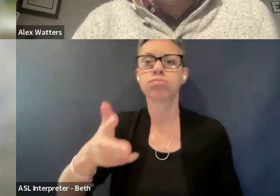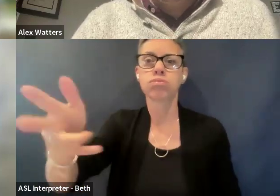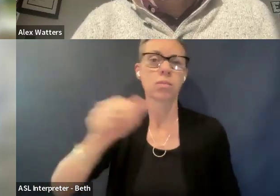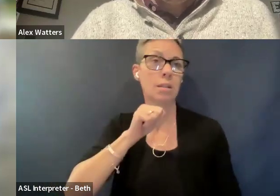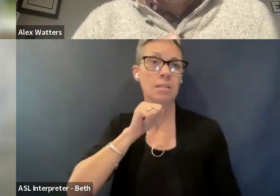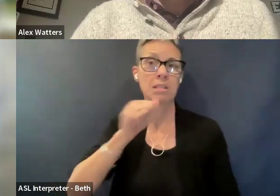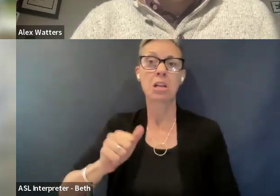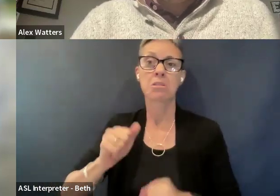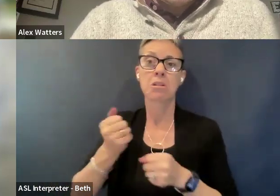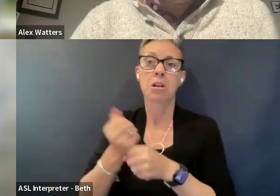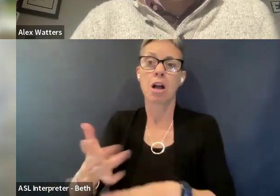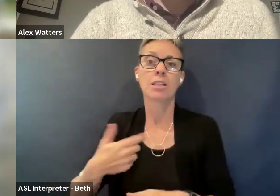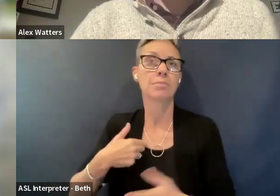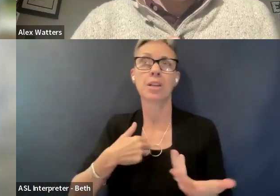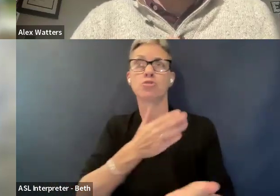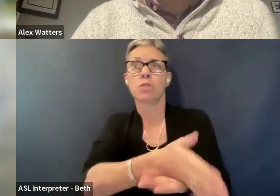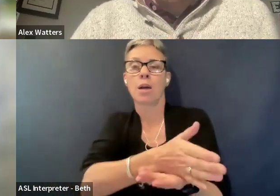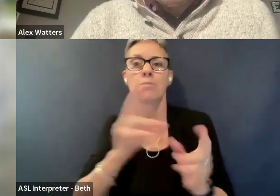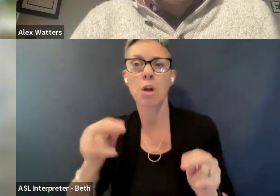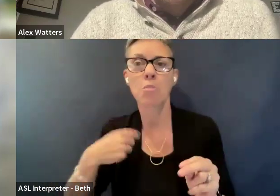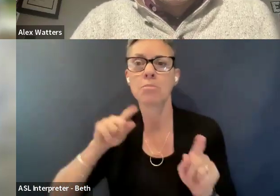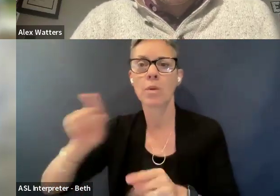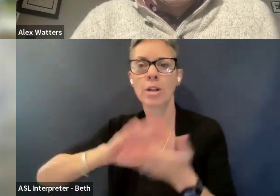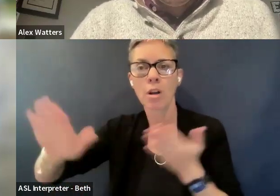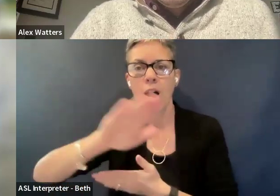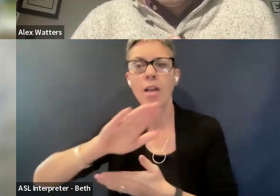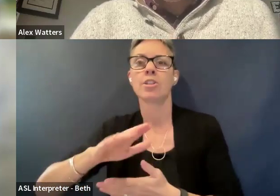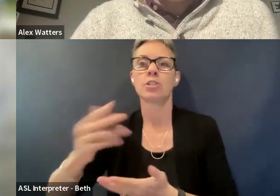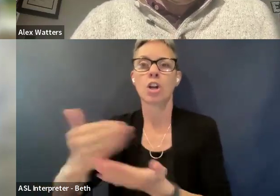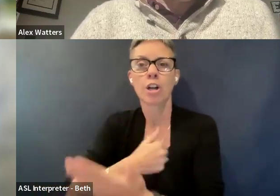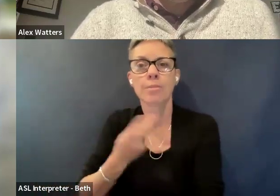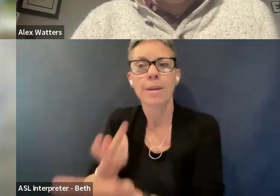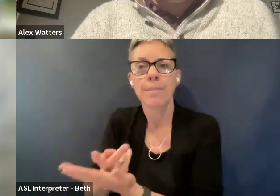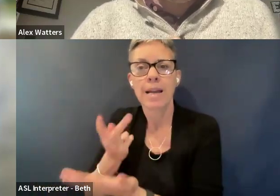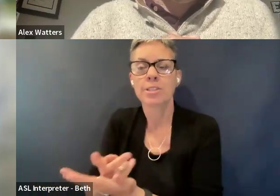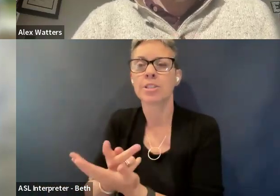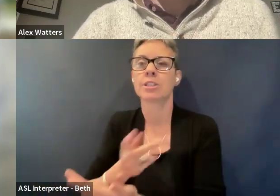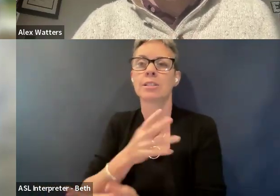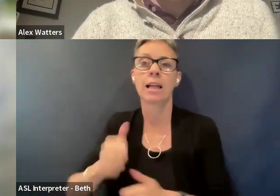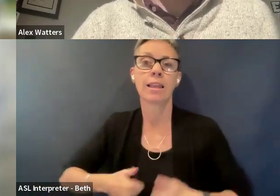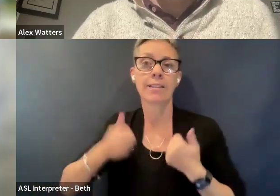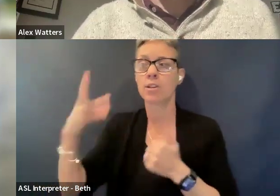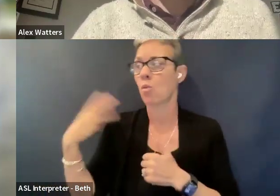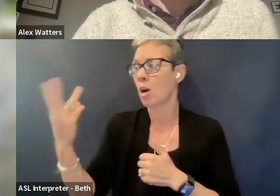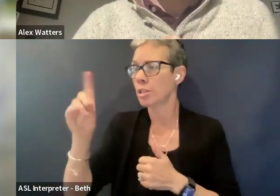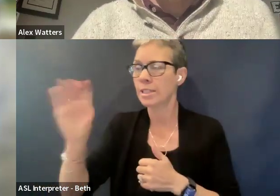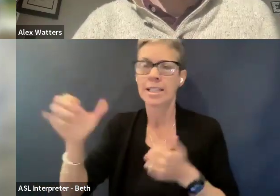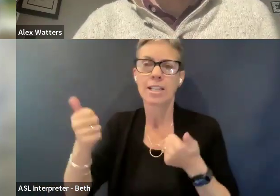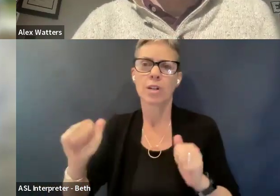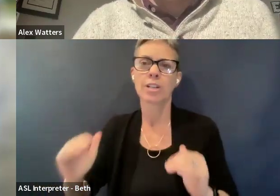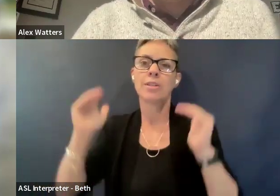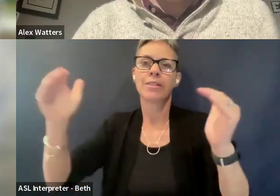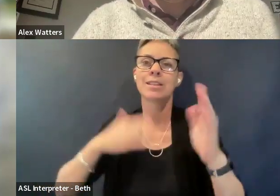back to college, get my college degree, go on and get my master's degree, lived in Washington, D.C., tried to advance my career